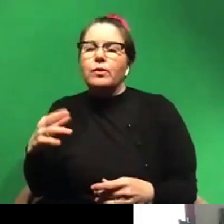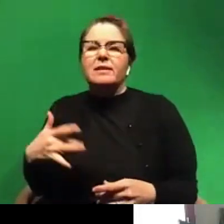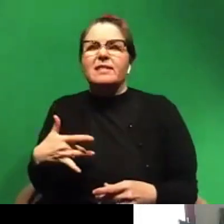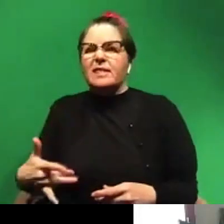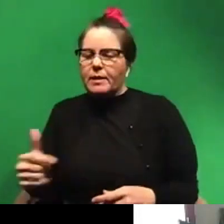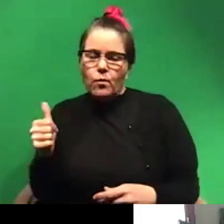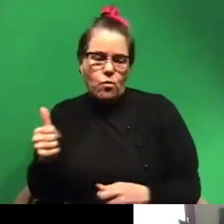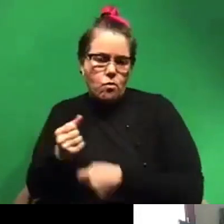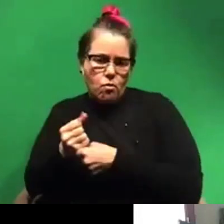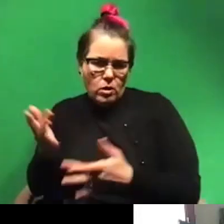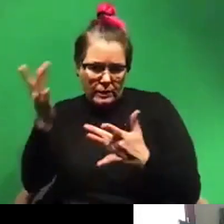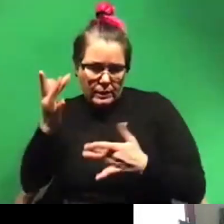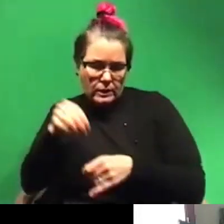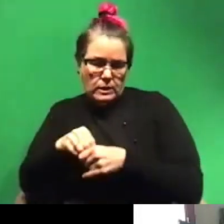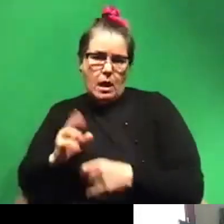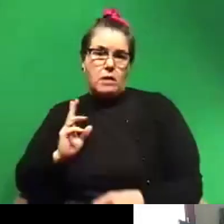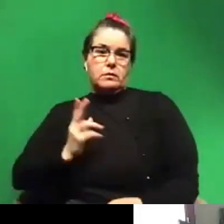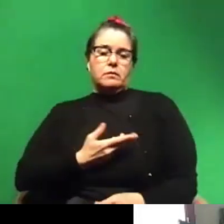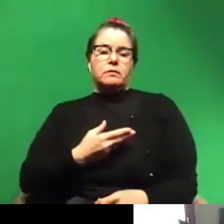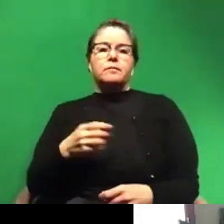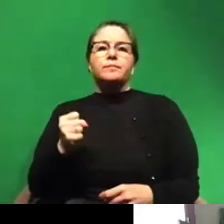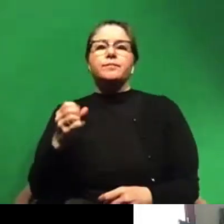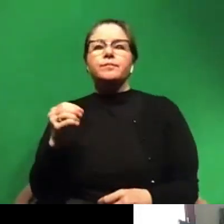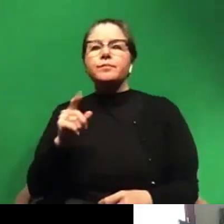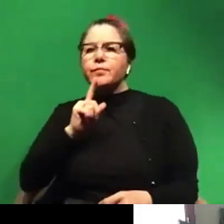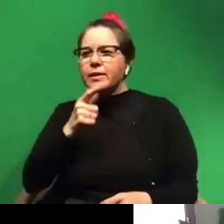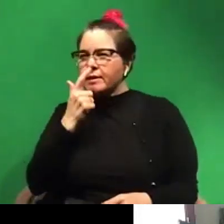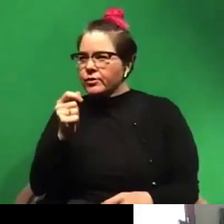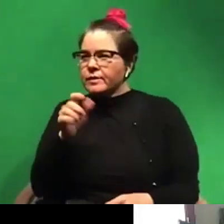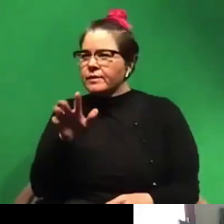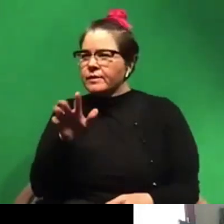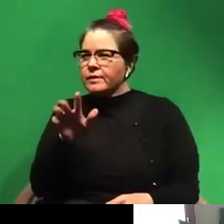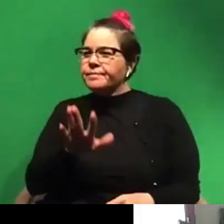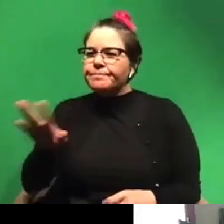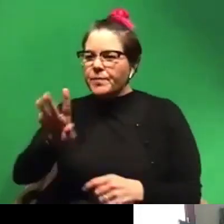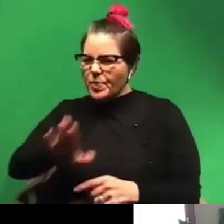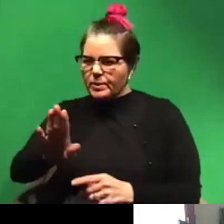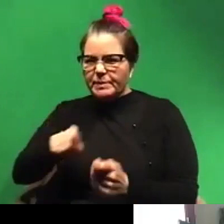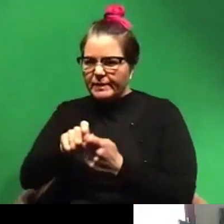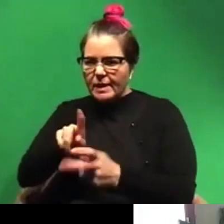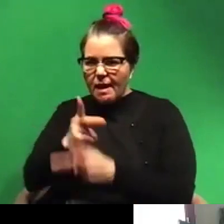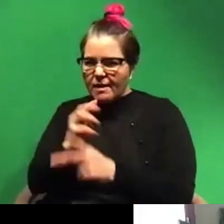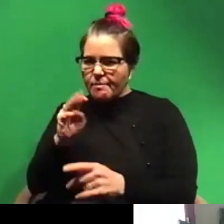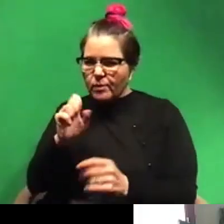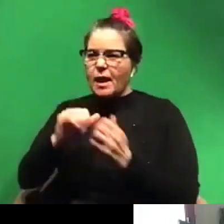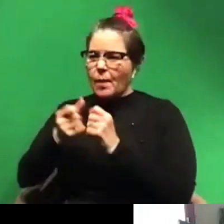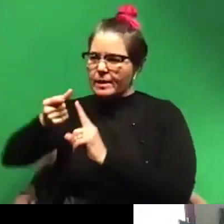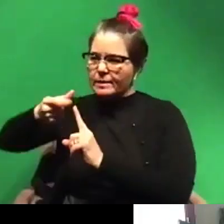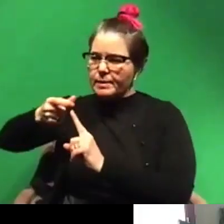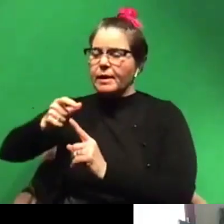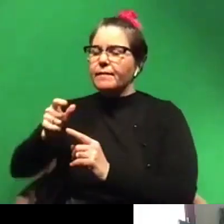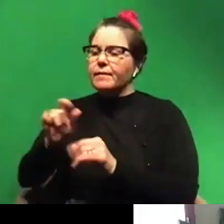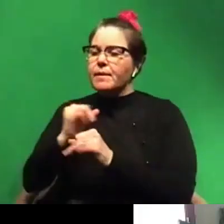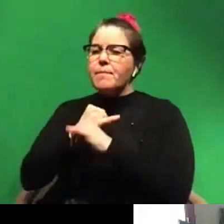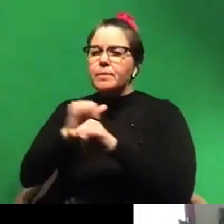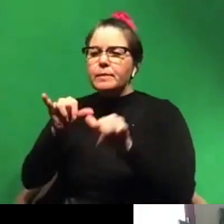in us. And so we're really interested in those microbes and how they stimulate the immune system, but they can also